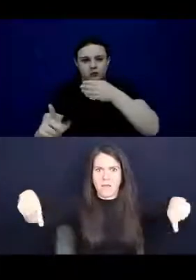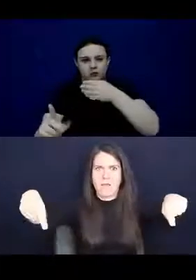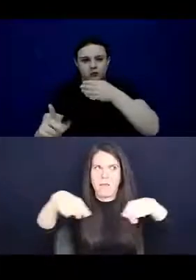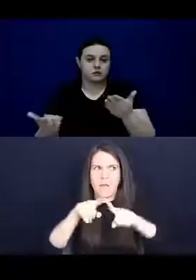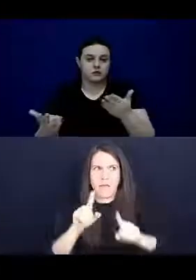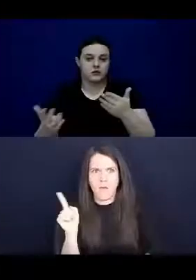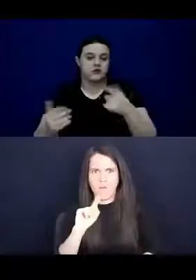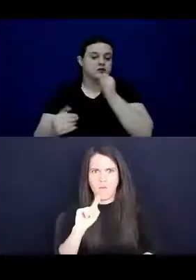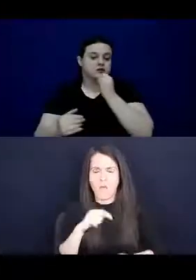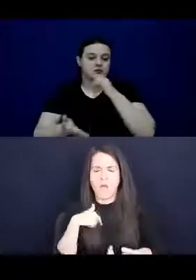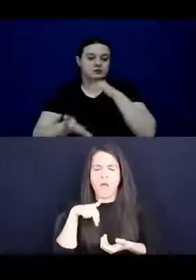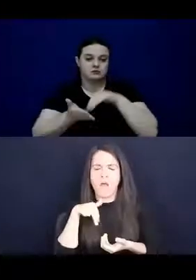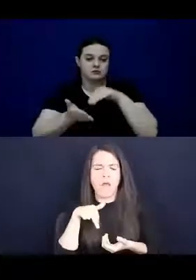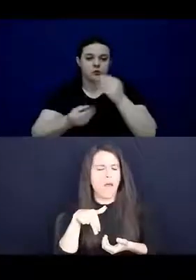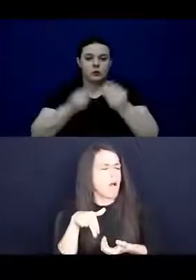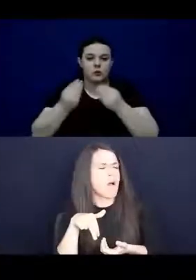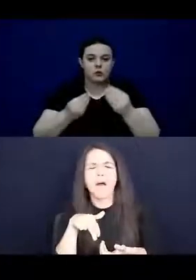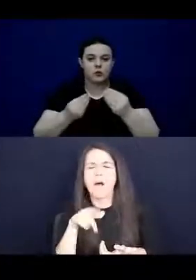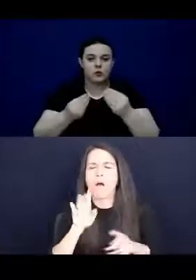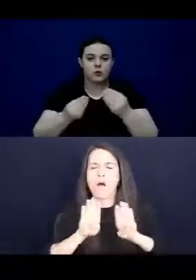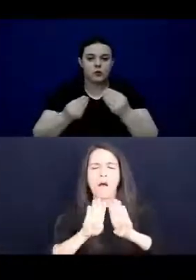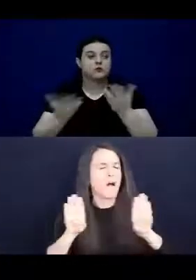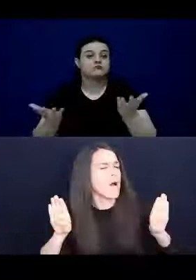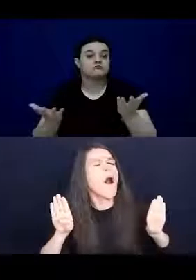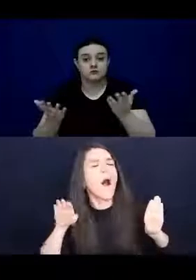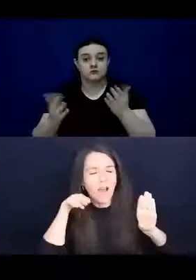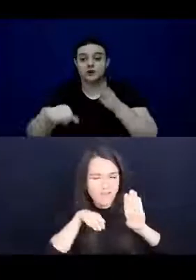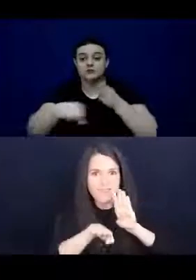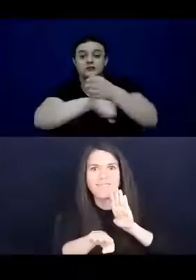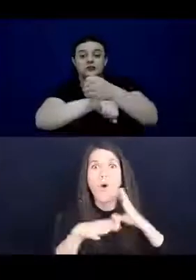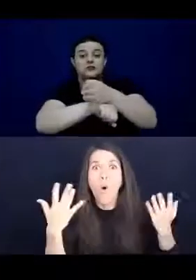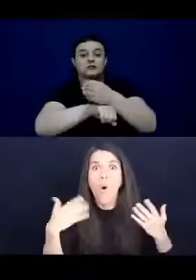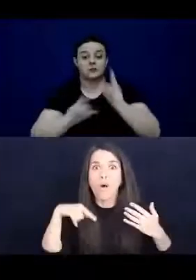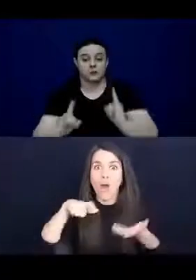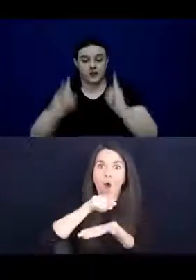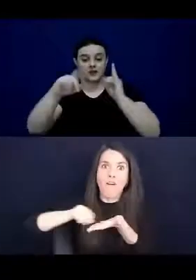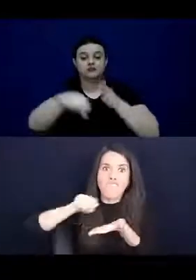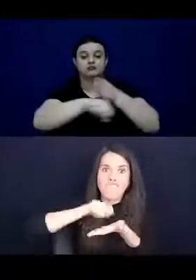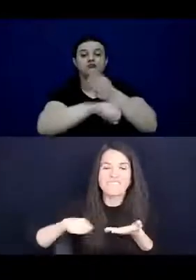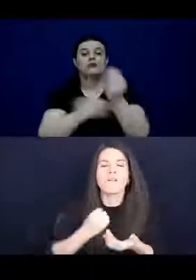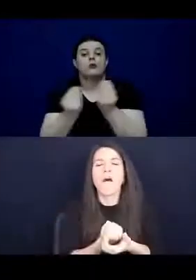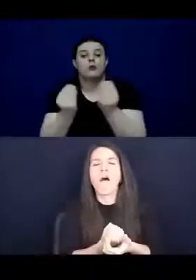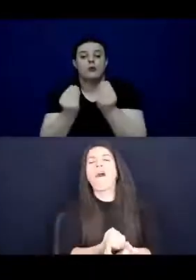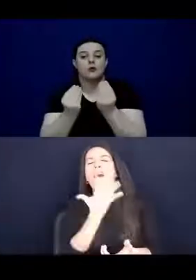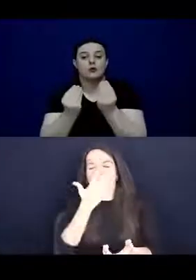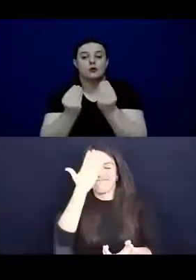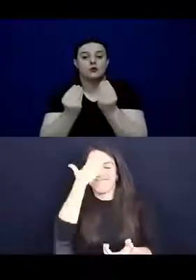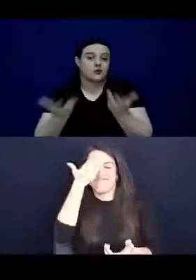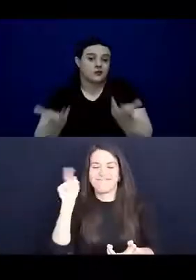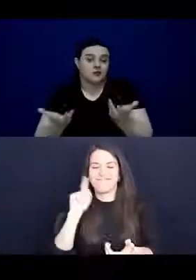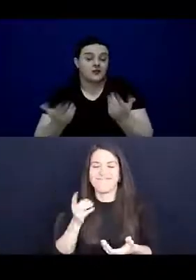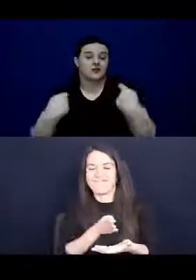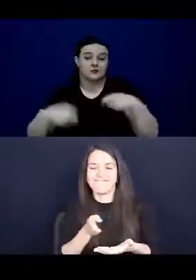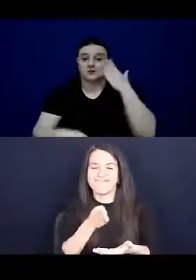just passed the entrance to a building? But also importantly, one of the aims is that the HIPPI